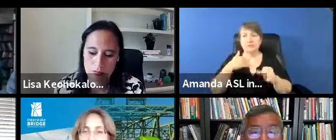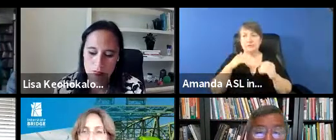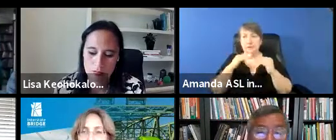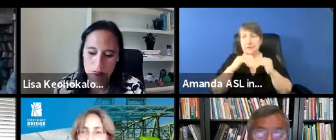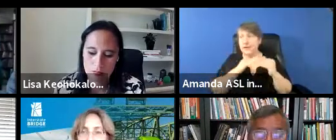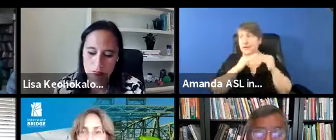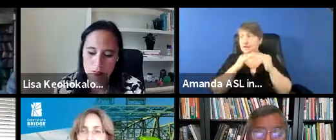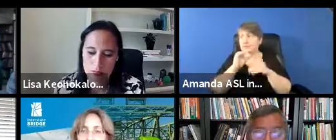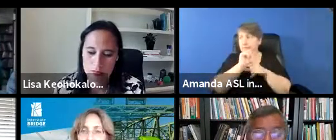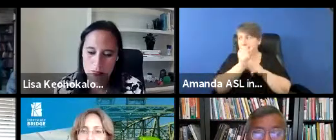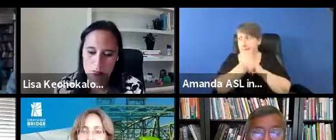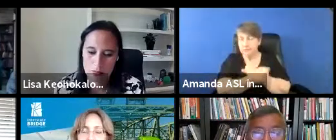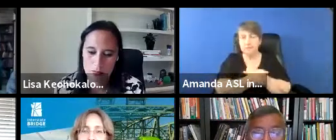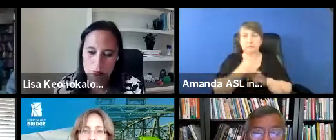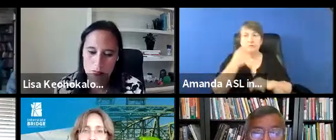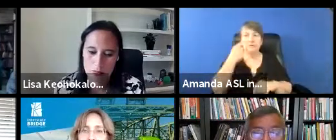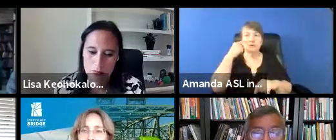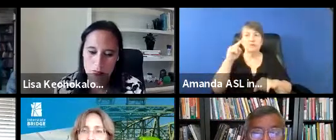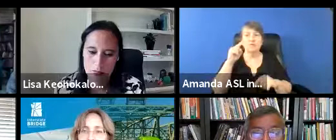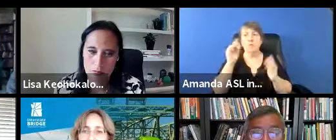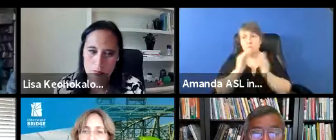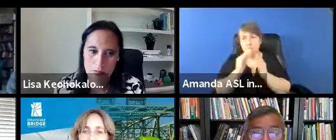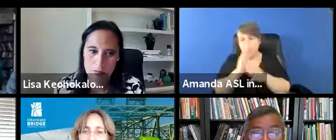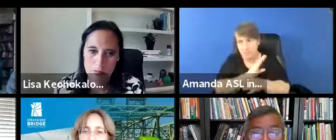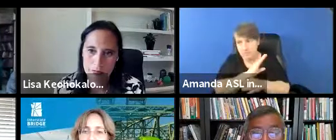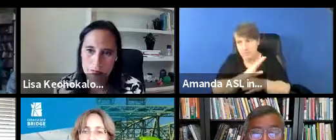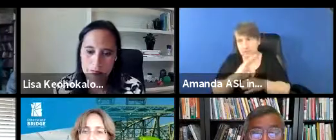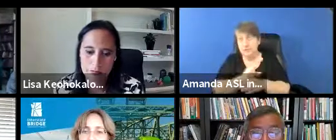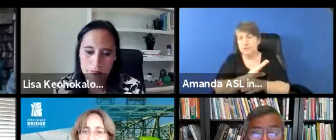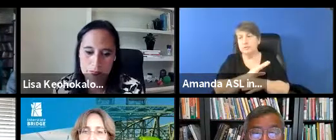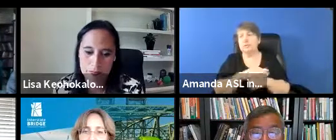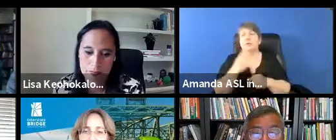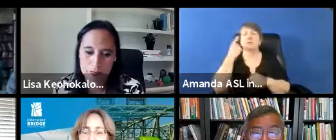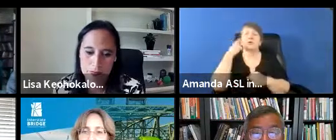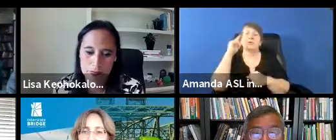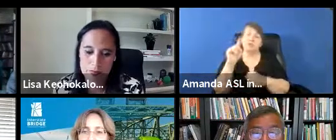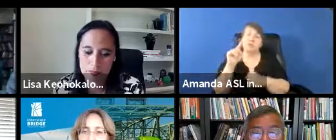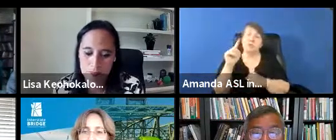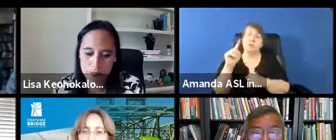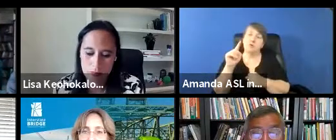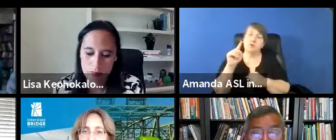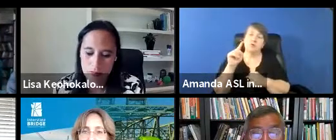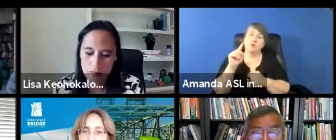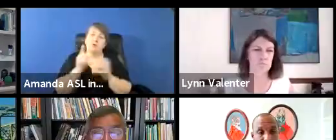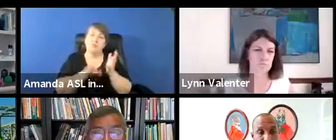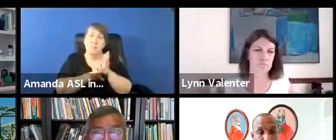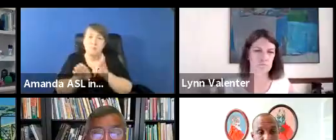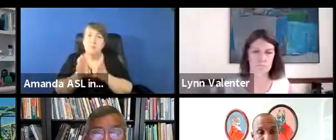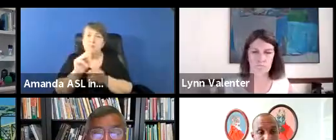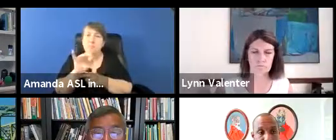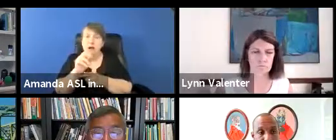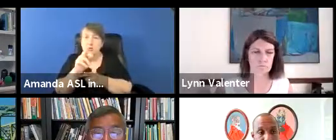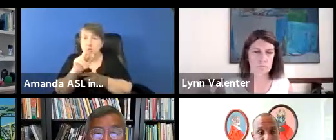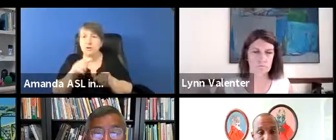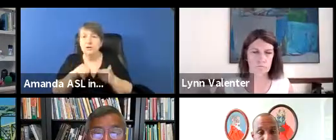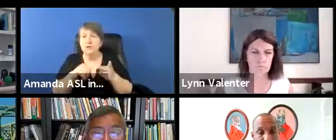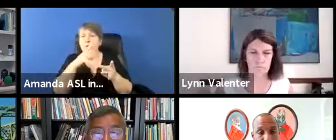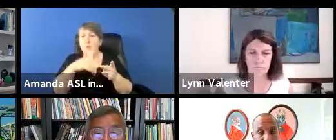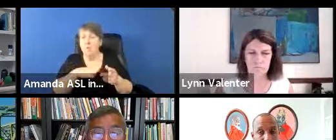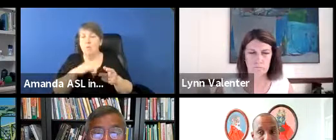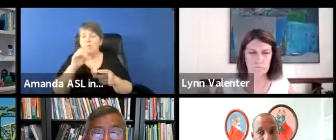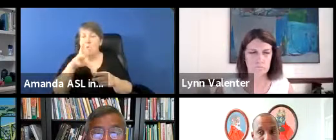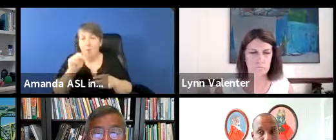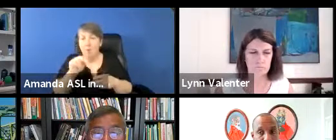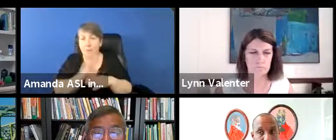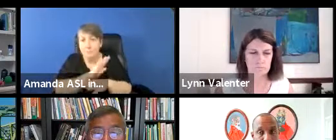equitable situations for small businesses, for minority and women-owned businesses to be a part